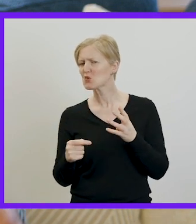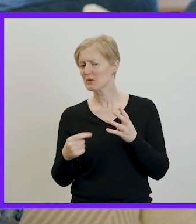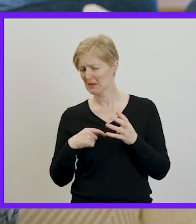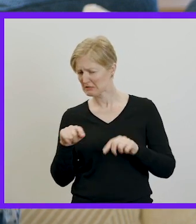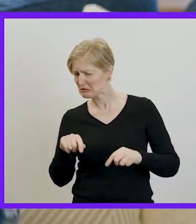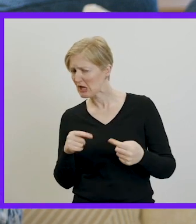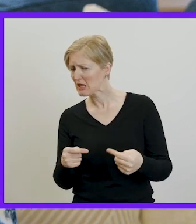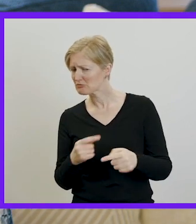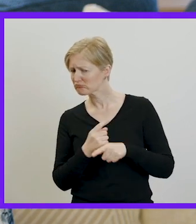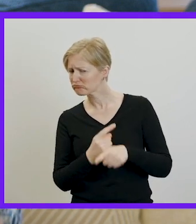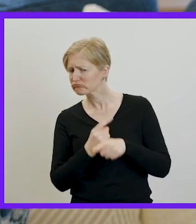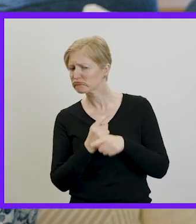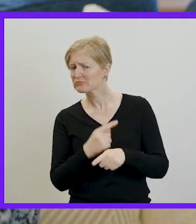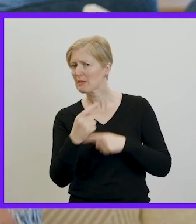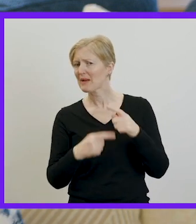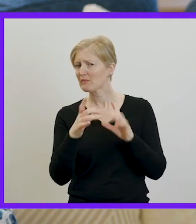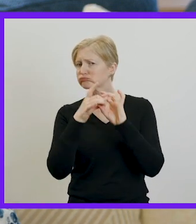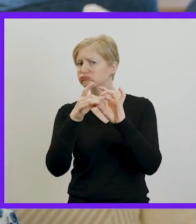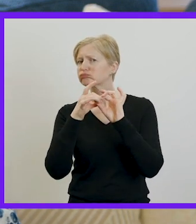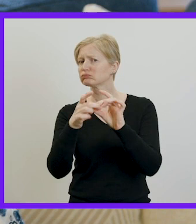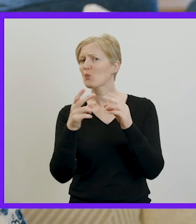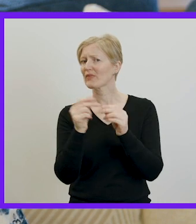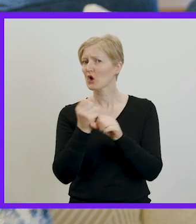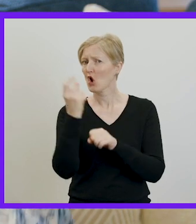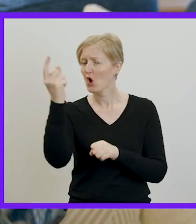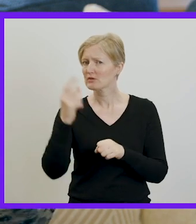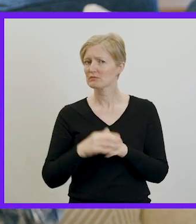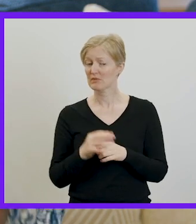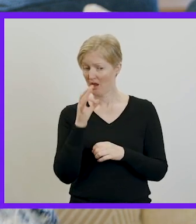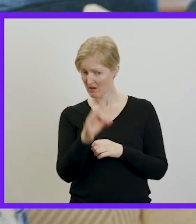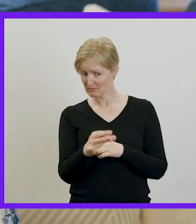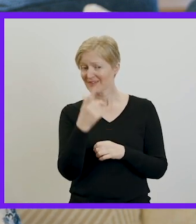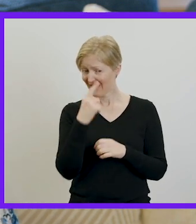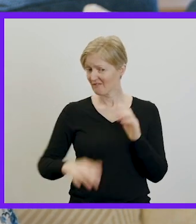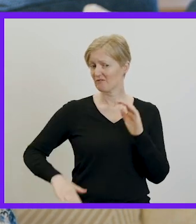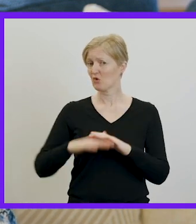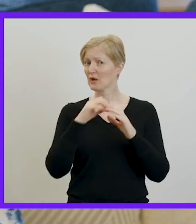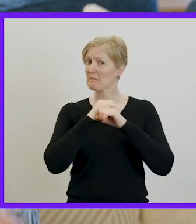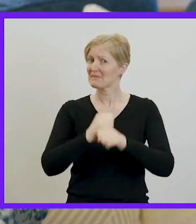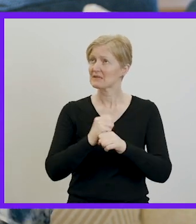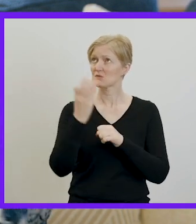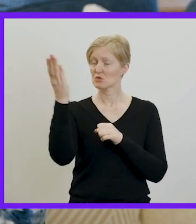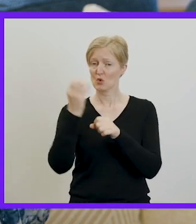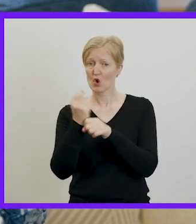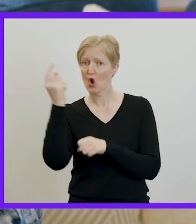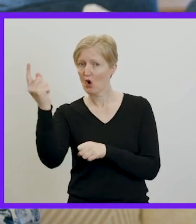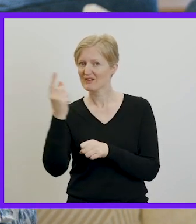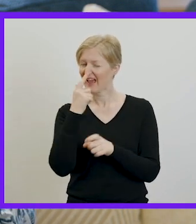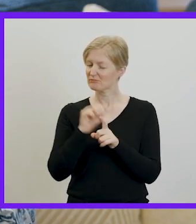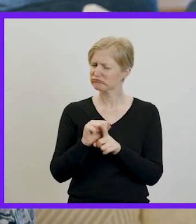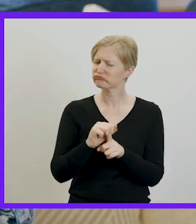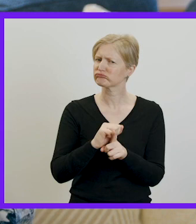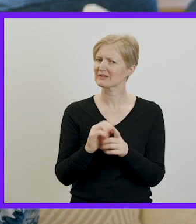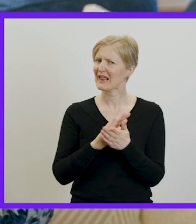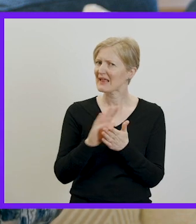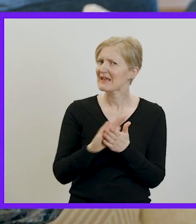areas. And I challenged him about his walk with God. I invited him to make a full commitment and challenged him about a few